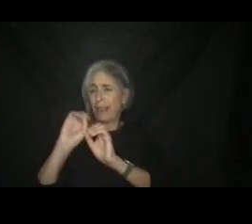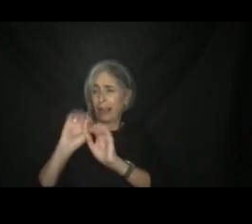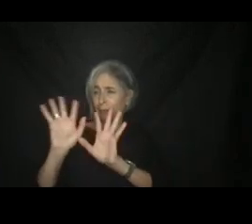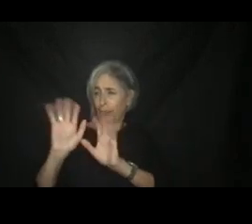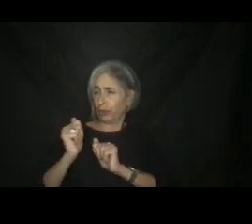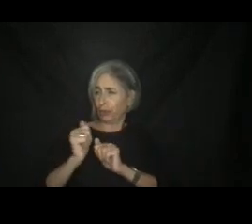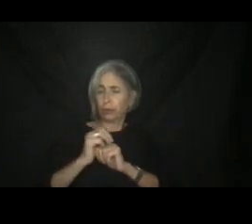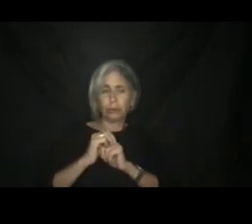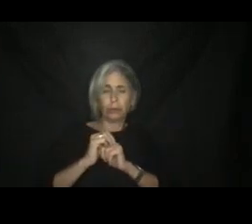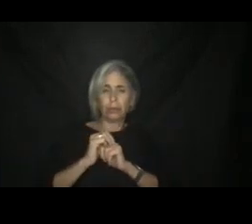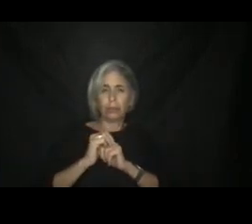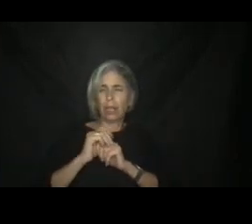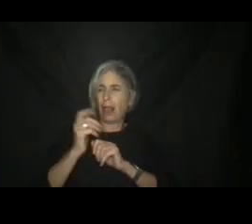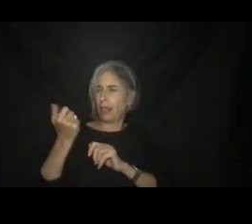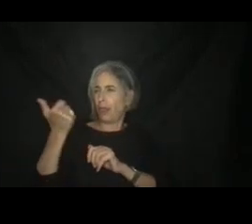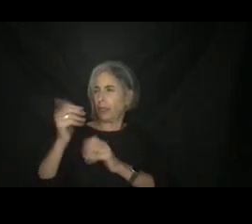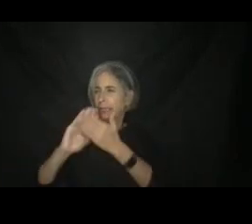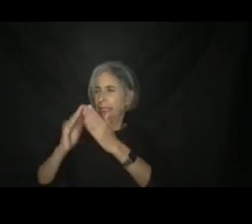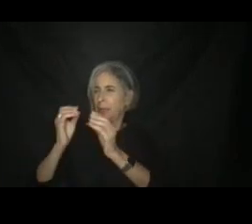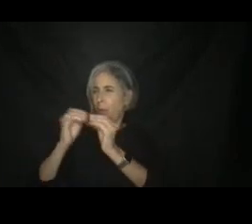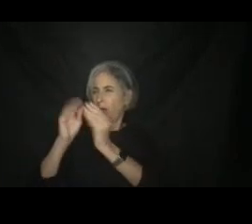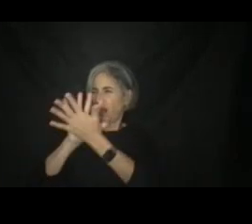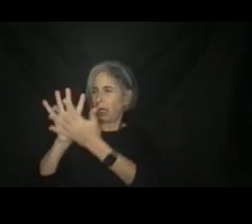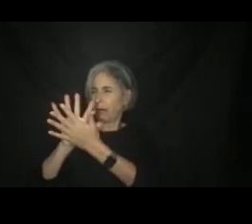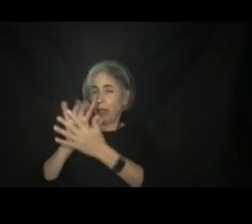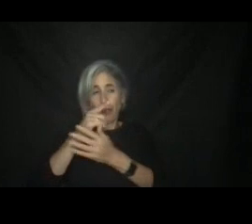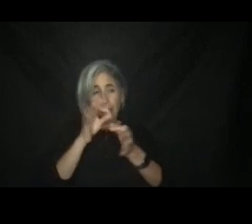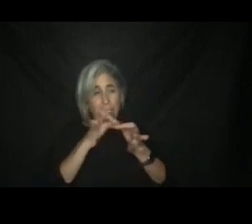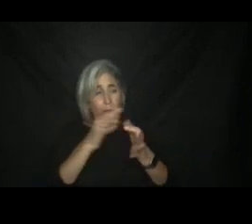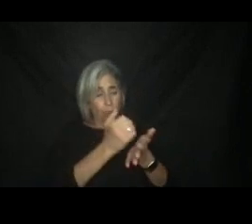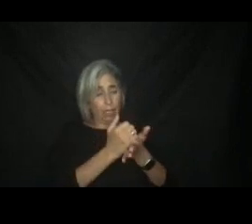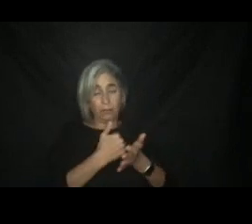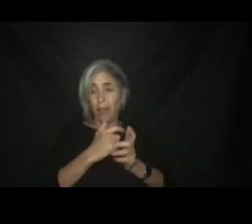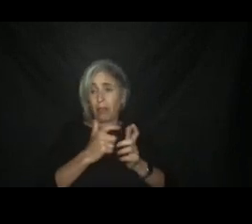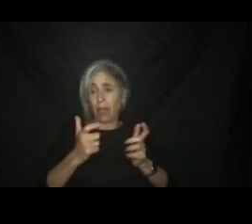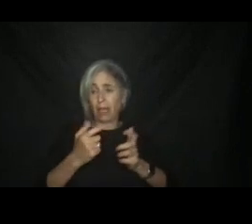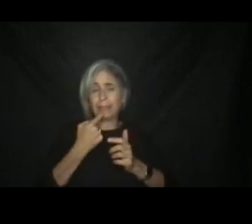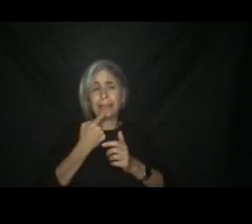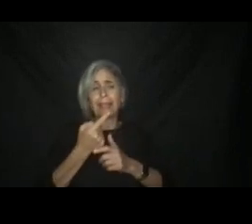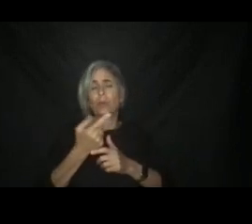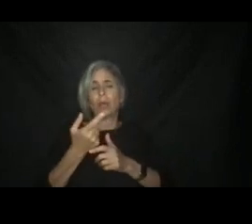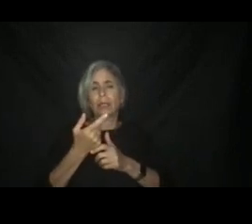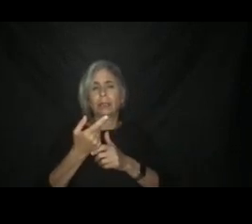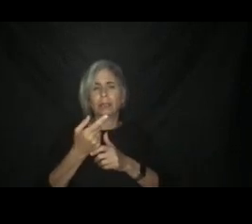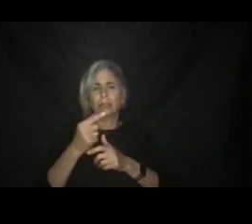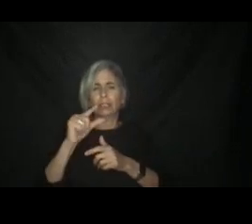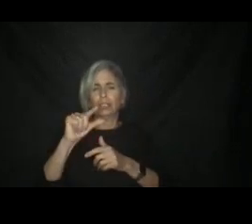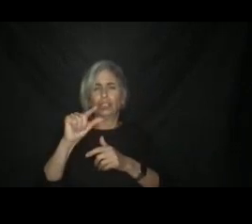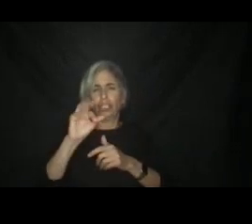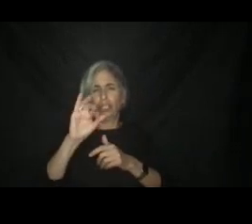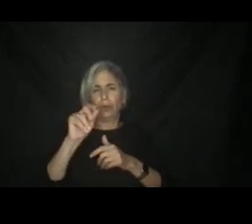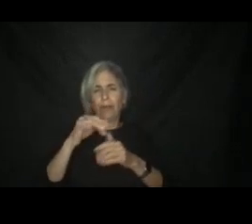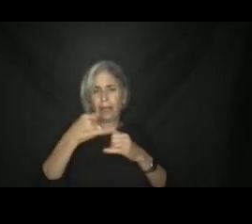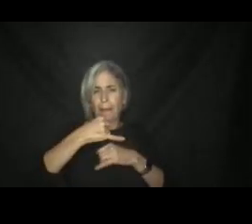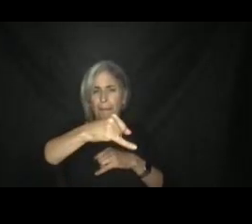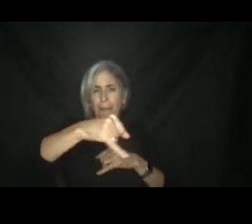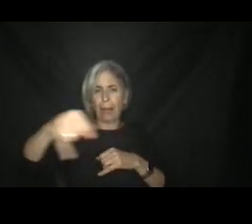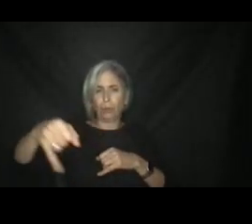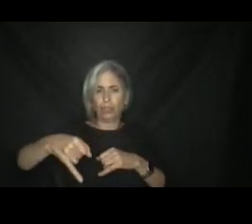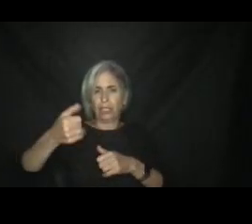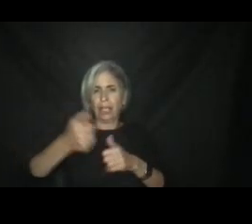a little bit more vague. So this language is very helpful. It states, geographic boundaries for each voting district shall